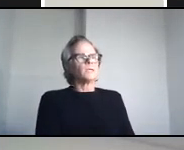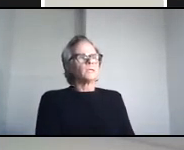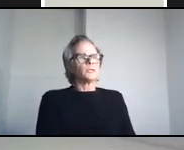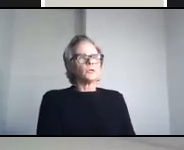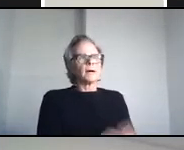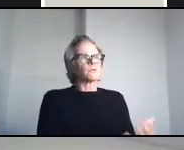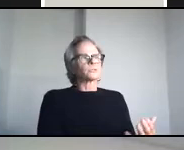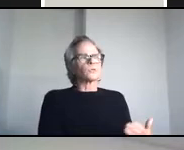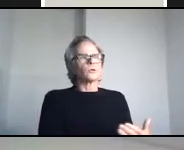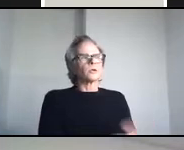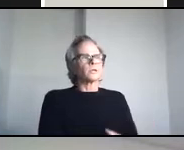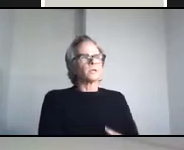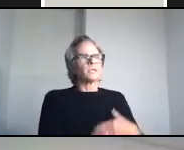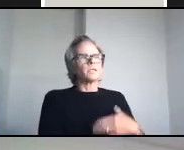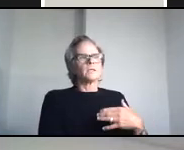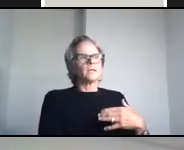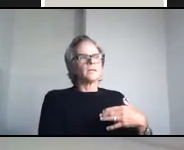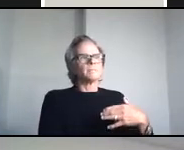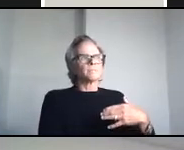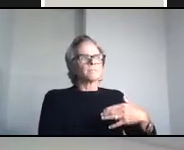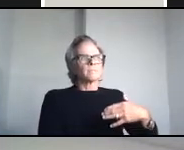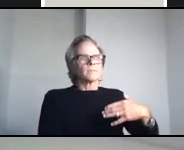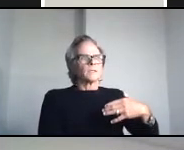comfortable. The new Apple store in